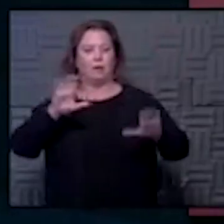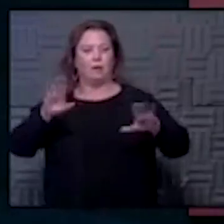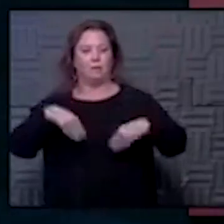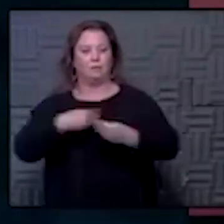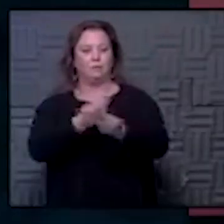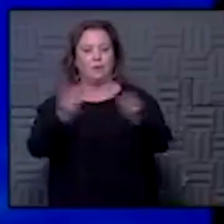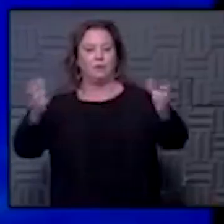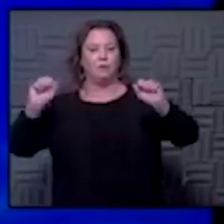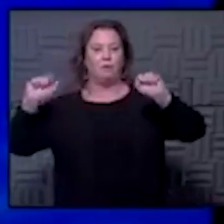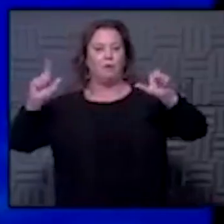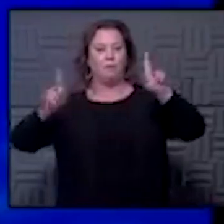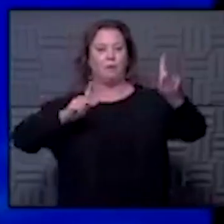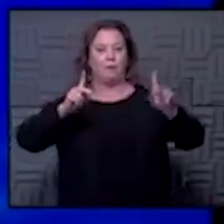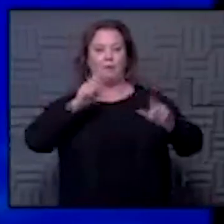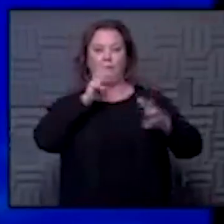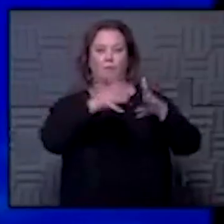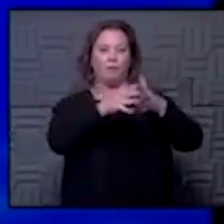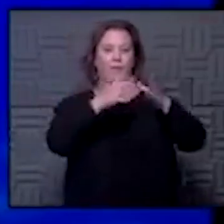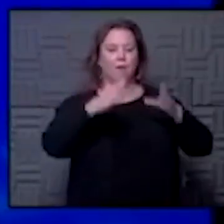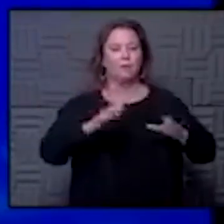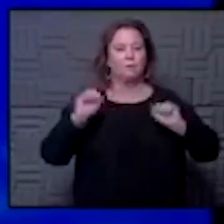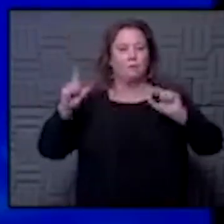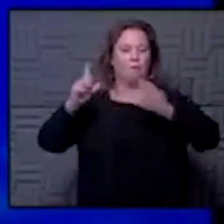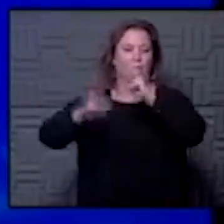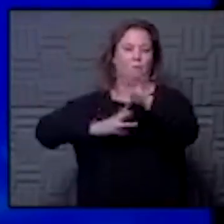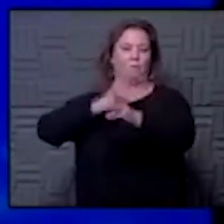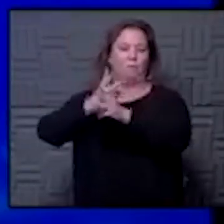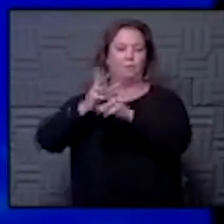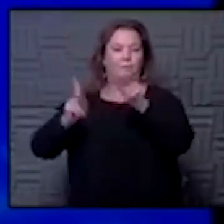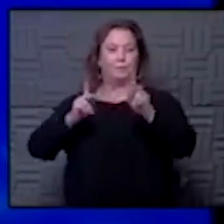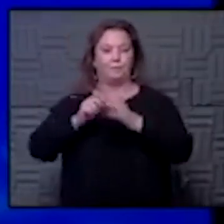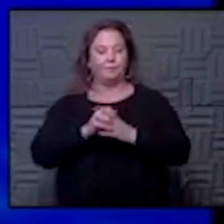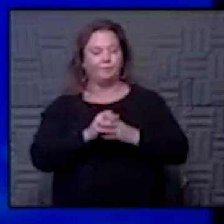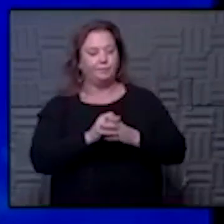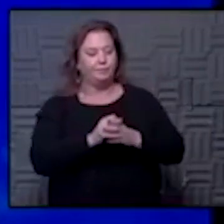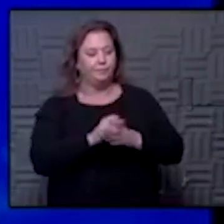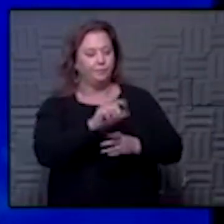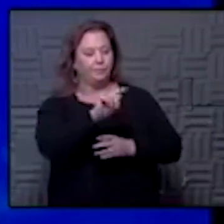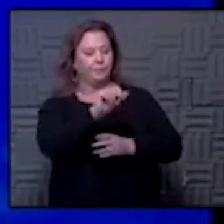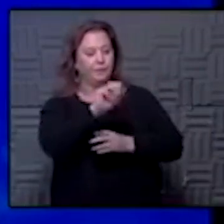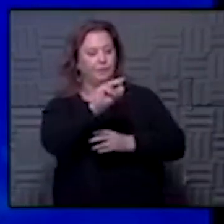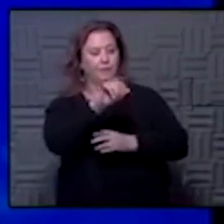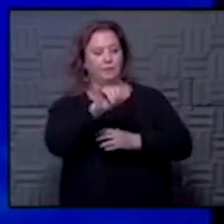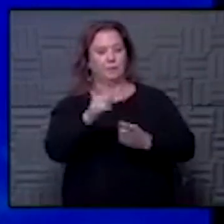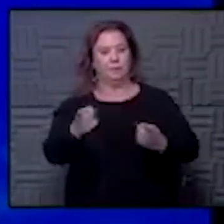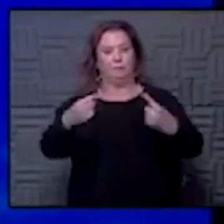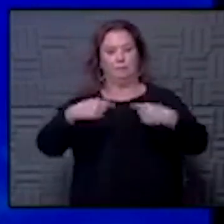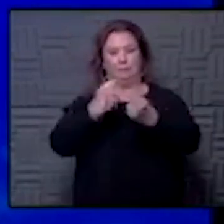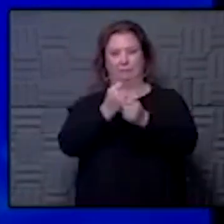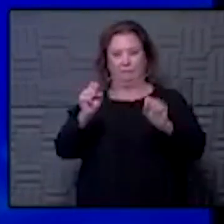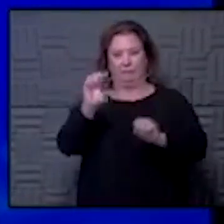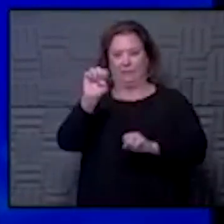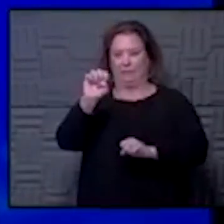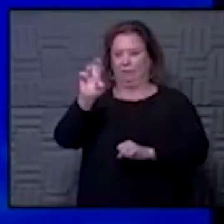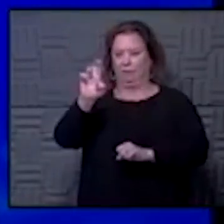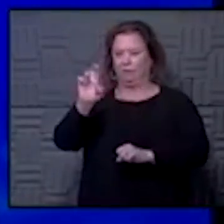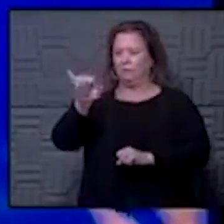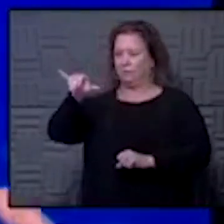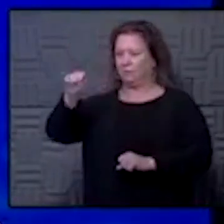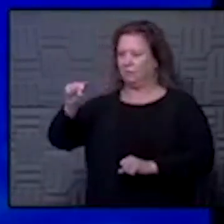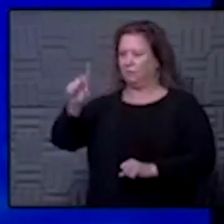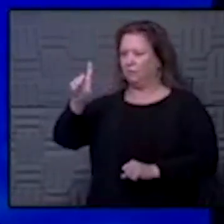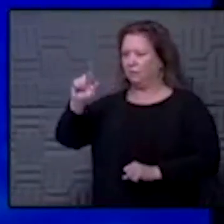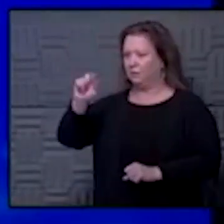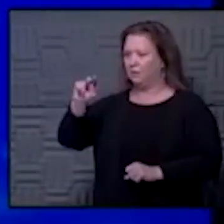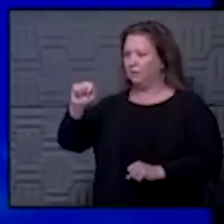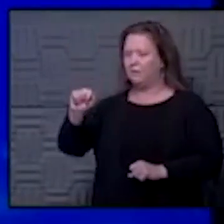So. Still a lot of vaccine questions, but one off topic. Tammy wants to know, is it safe to come to an ER? Oh, yeah, Dana,